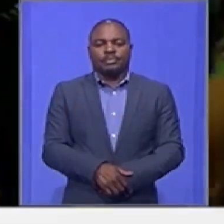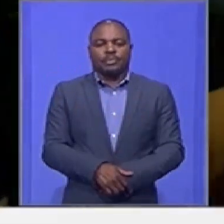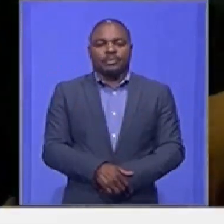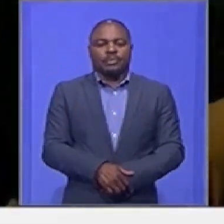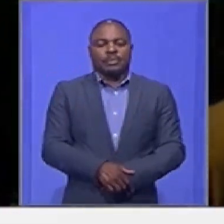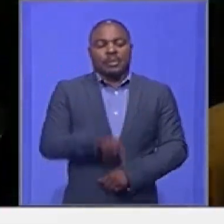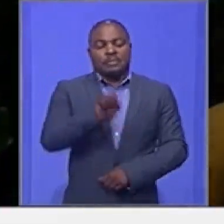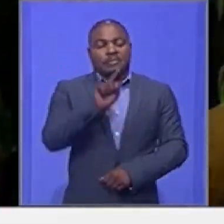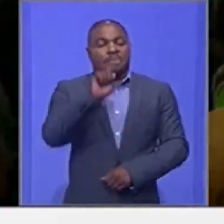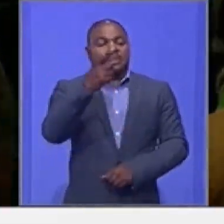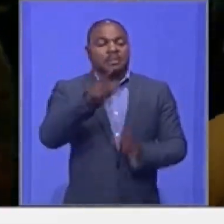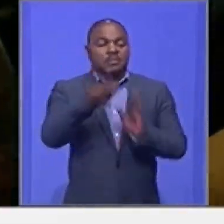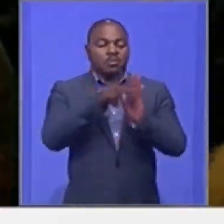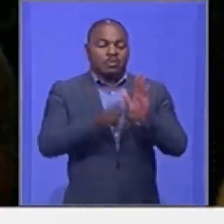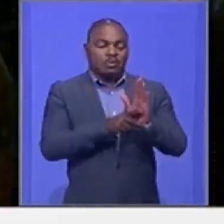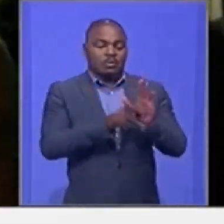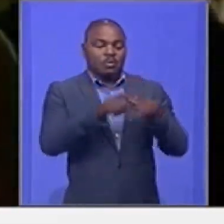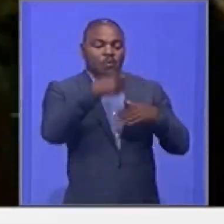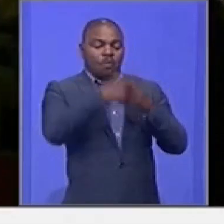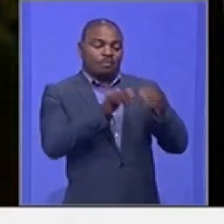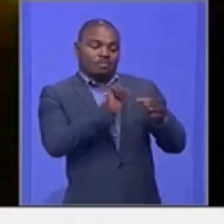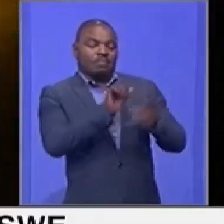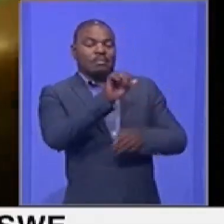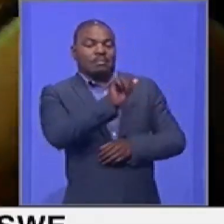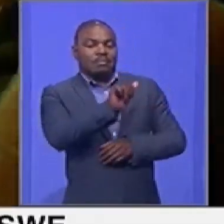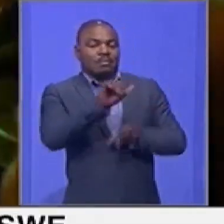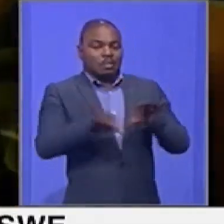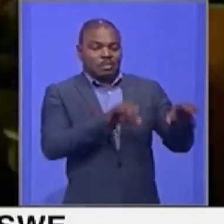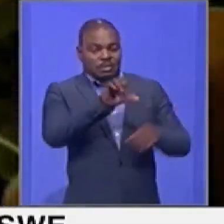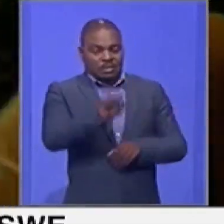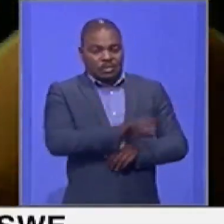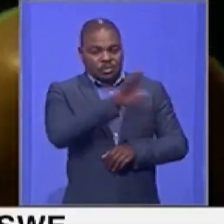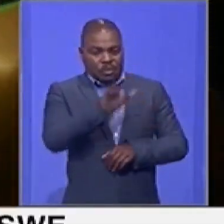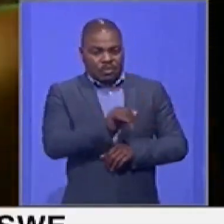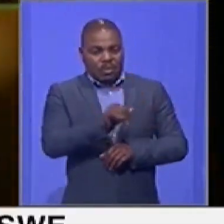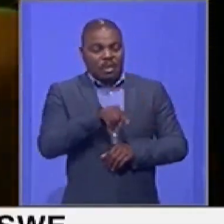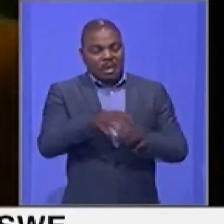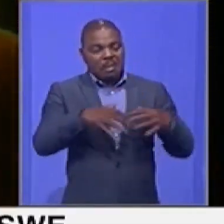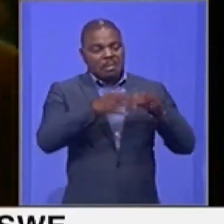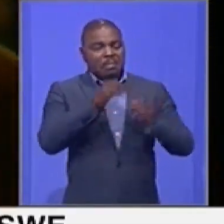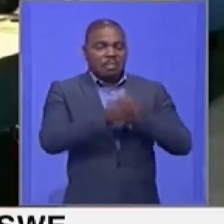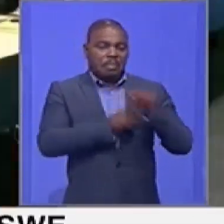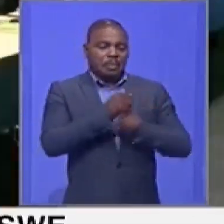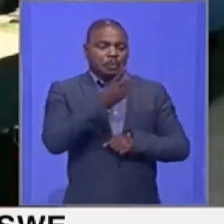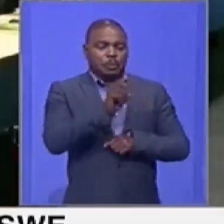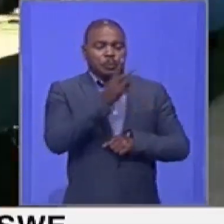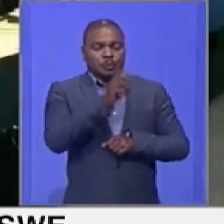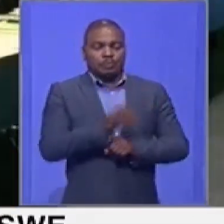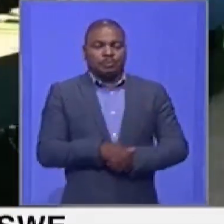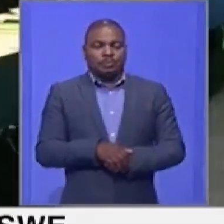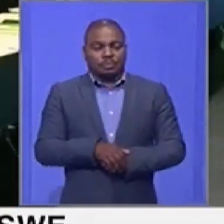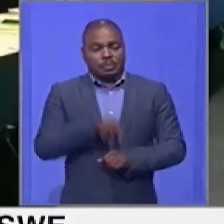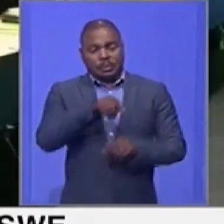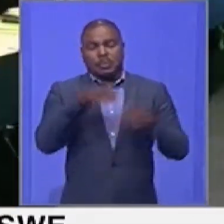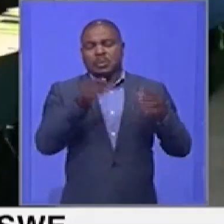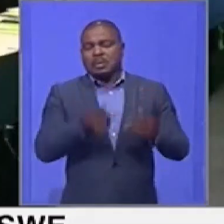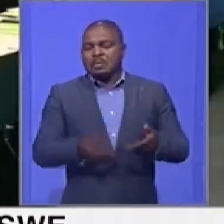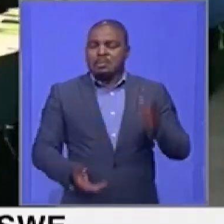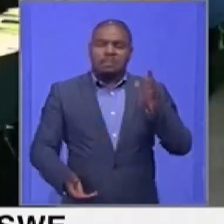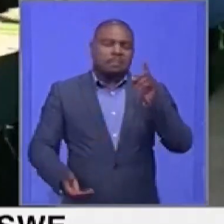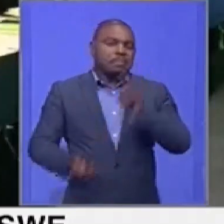Conference ya ntlha ya melao e lekoko la Action SA le tshotseng fa isale e tlhamiwa ka 2020 e ke phitlhelelo e botlhokwa